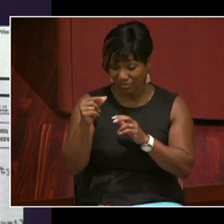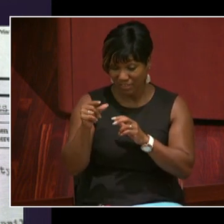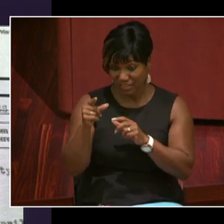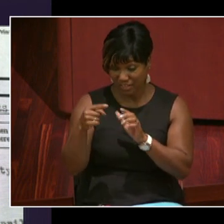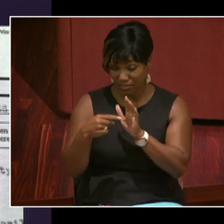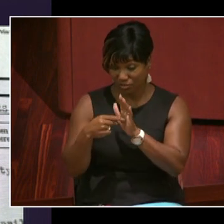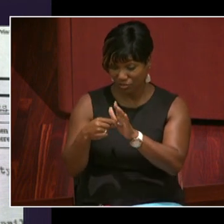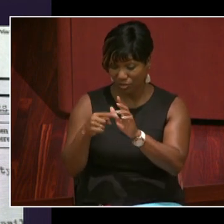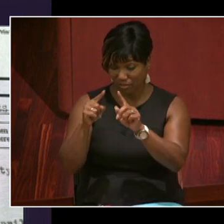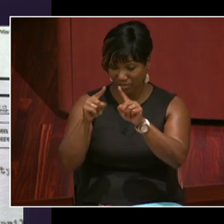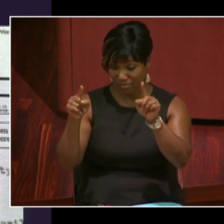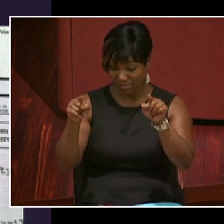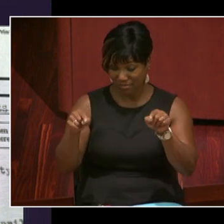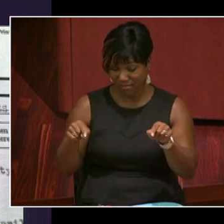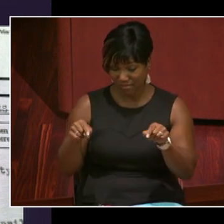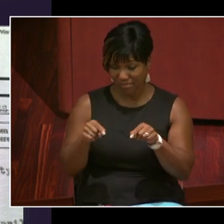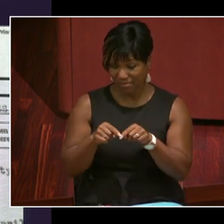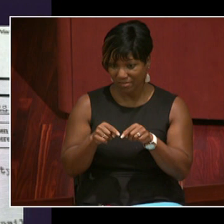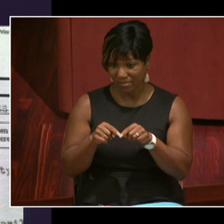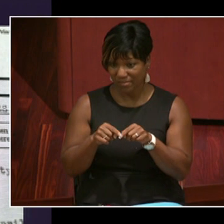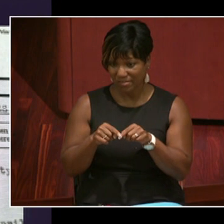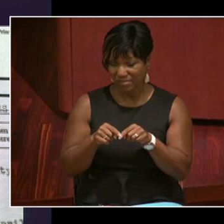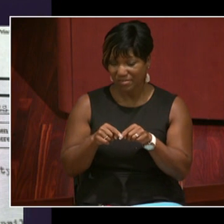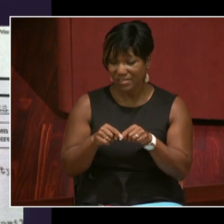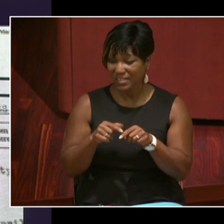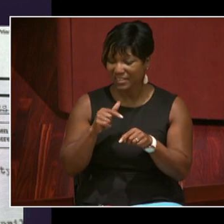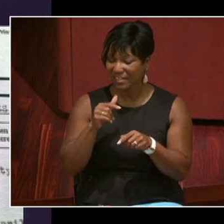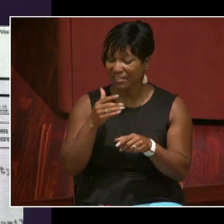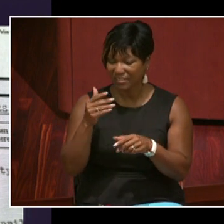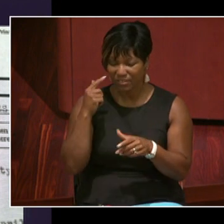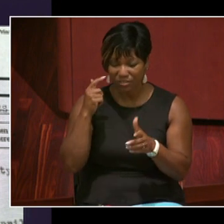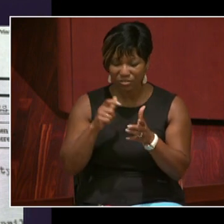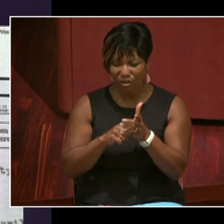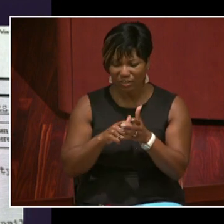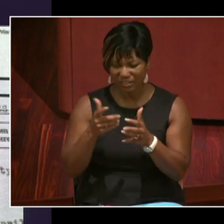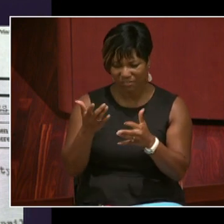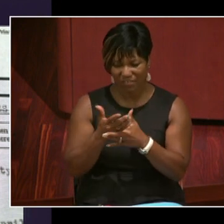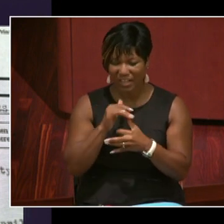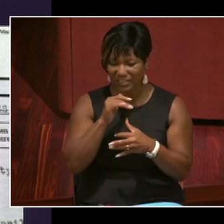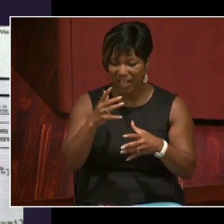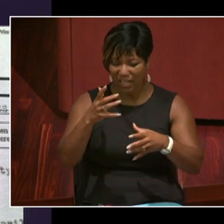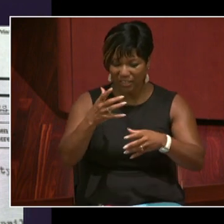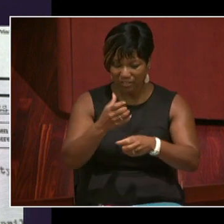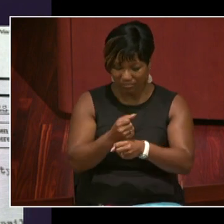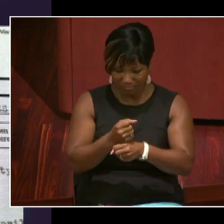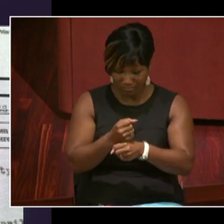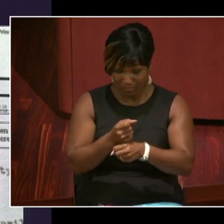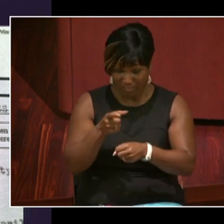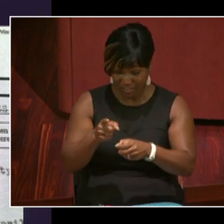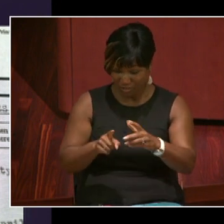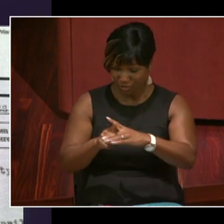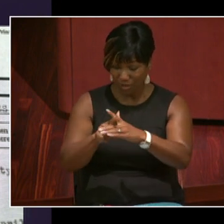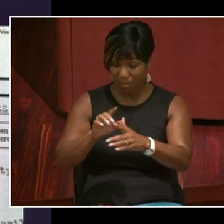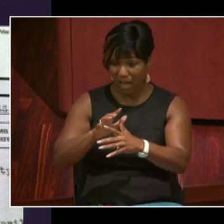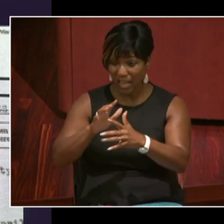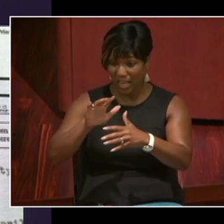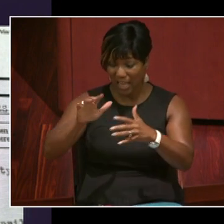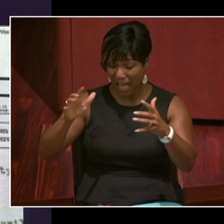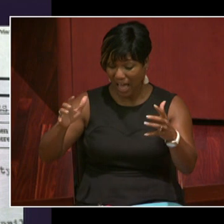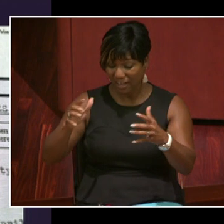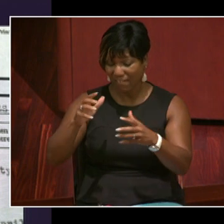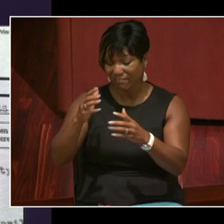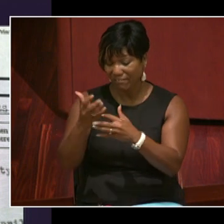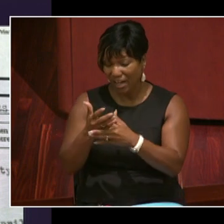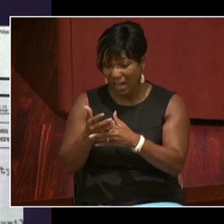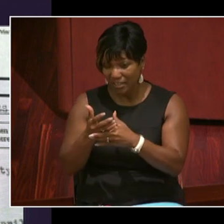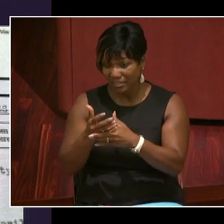right now. The notice, this file is not consolidated. This is a piece of paper that shows up in a lot of files. It was inserted by